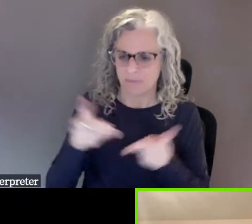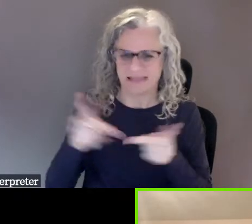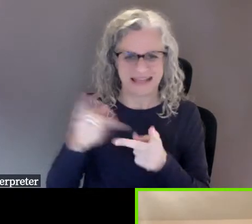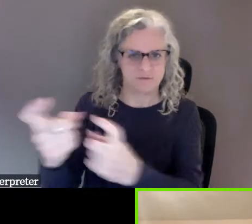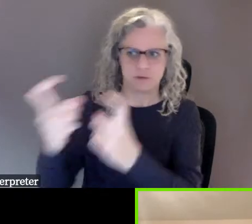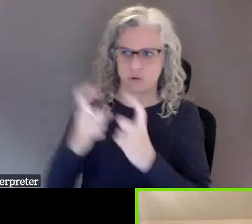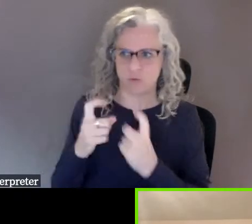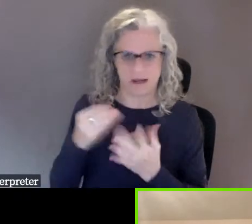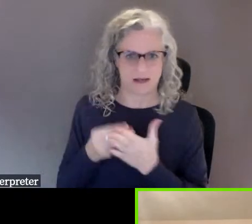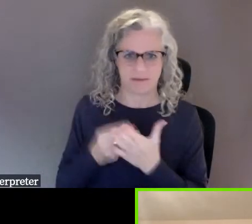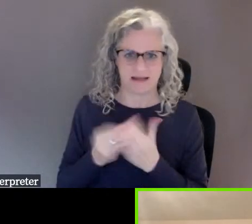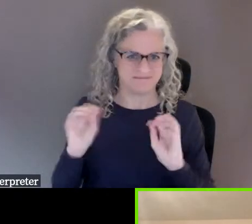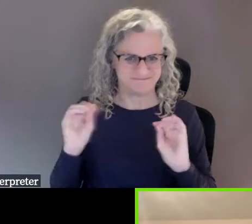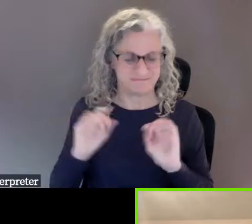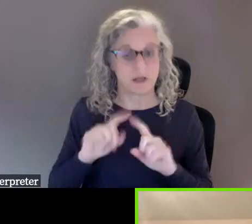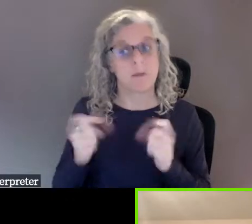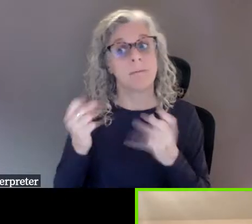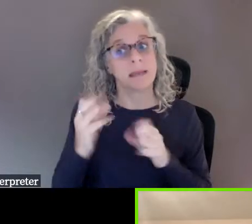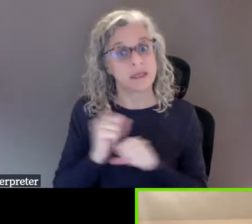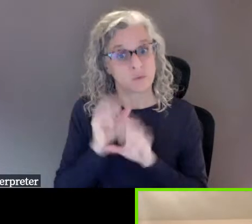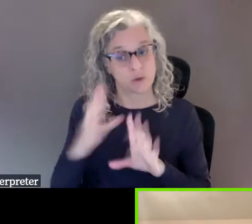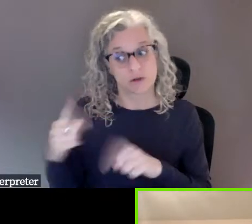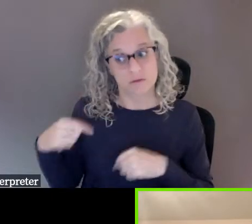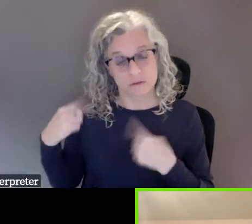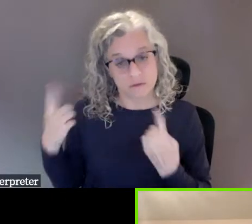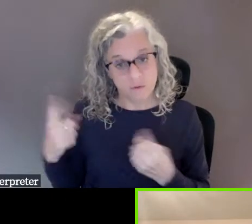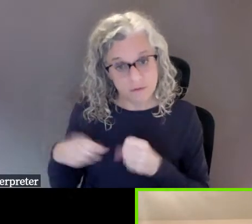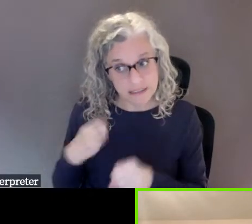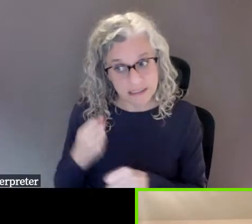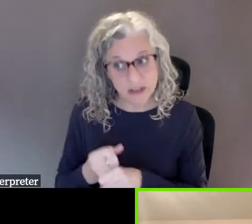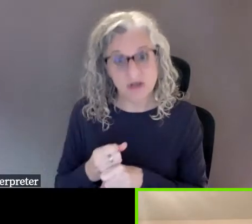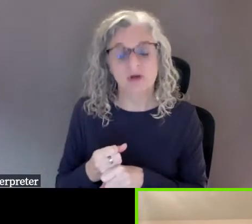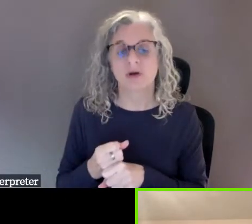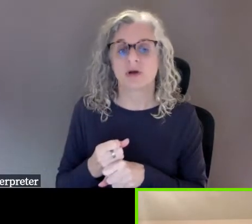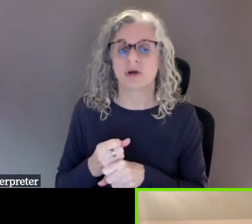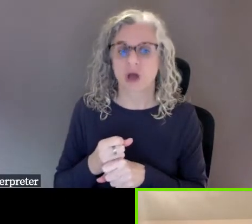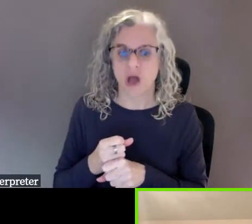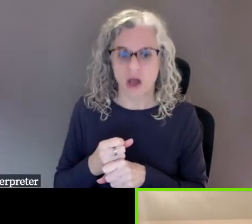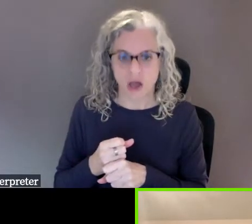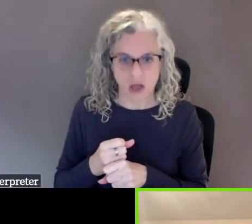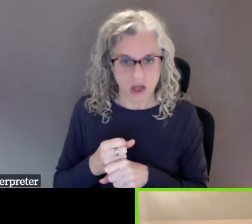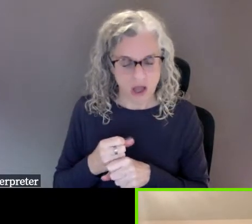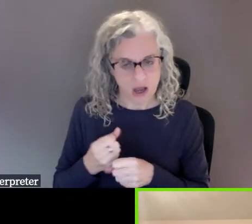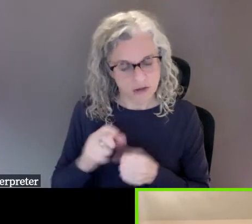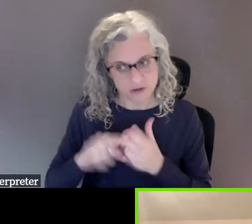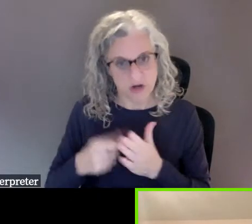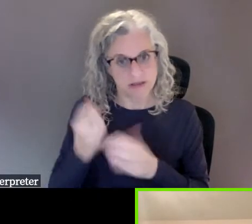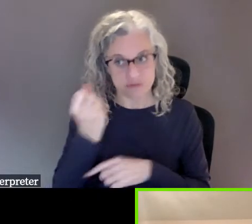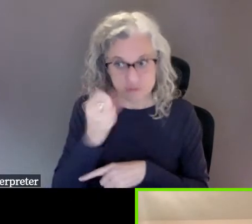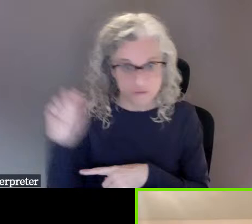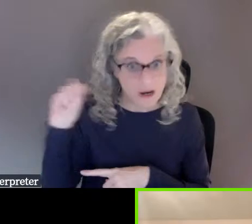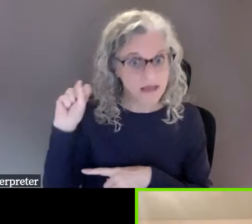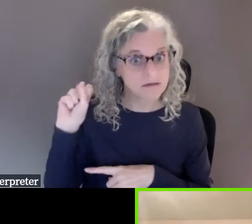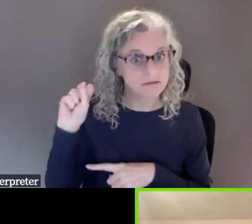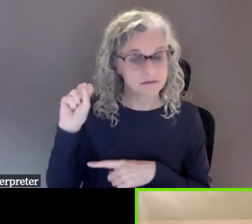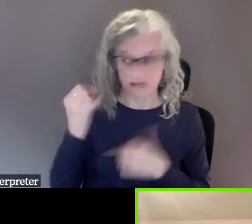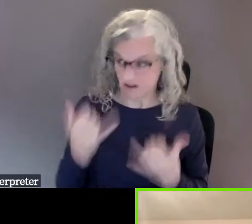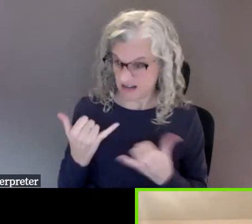a lot of workers over the past year, and more are, rising, have gone on strike or are on strike right